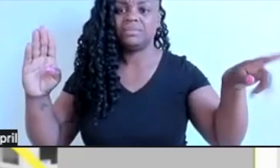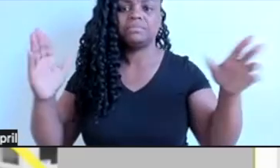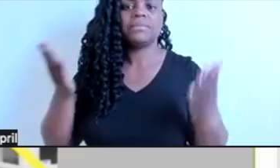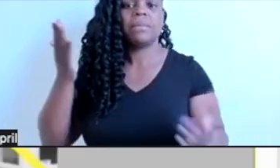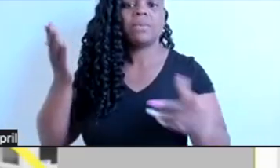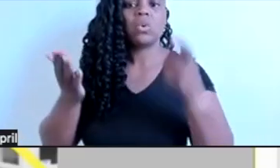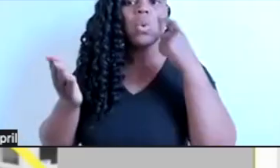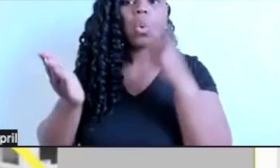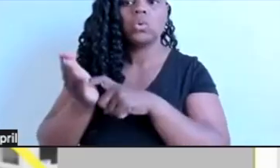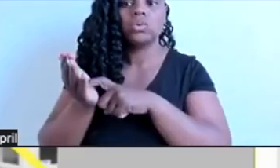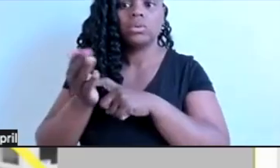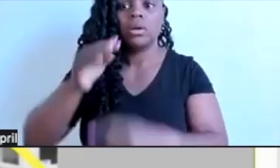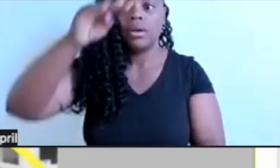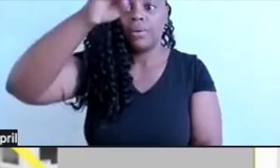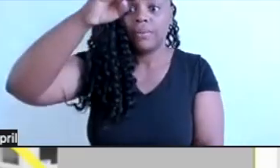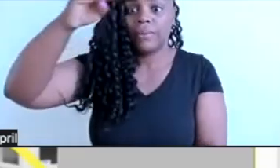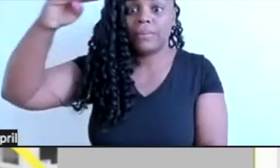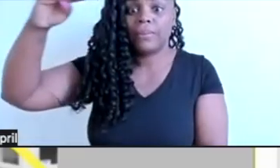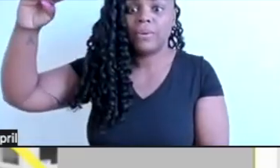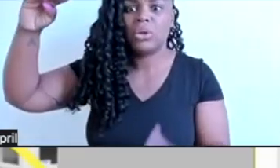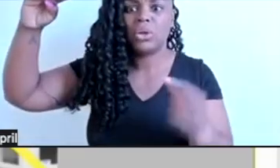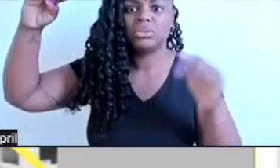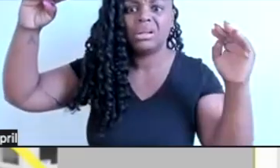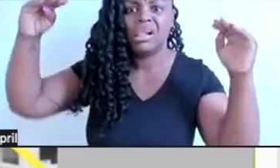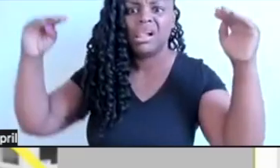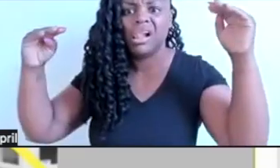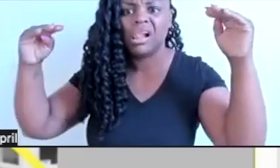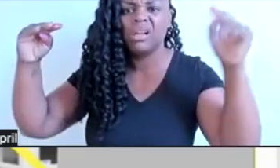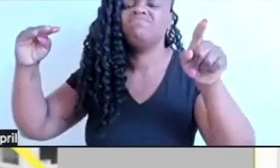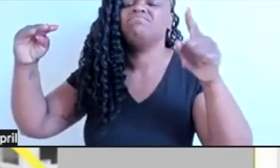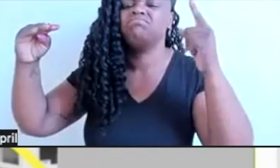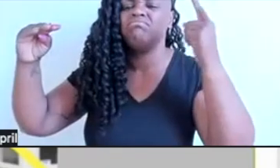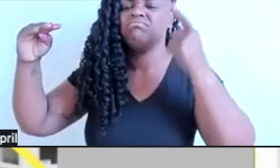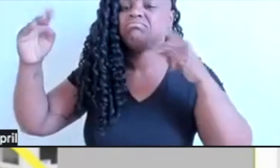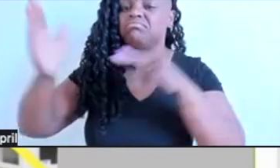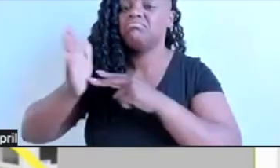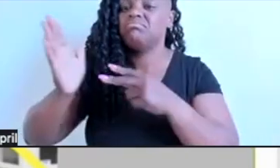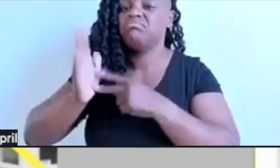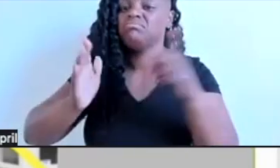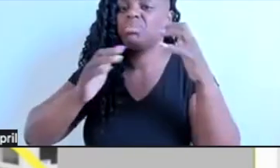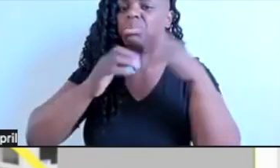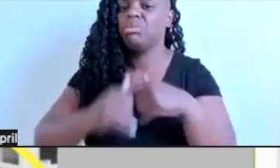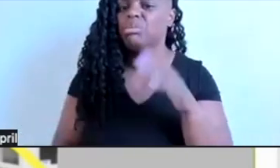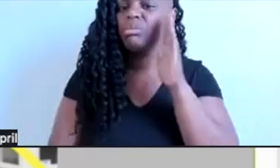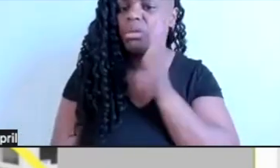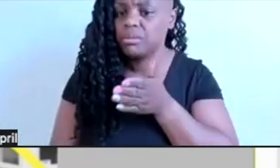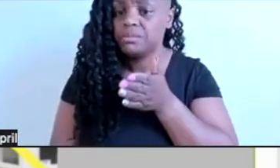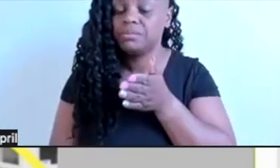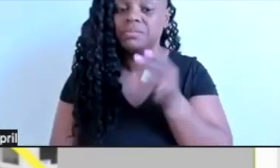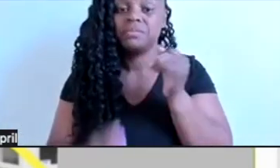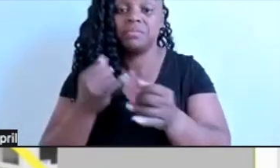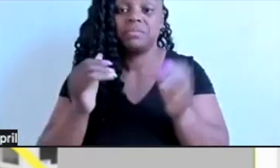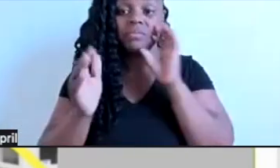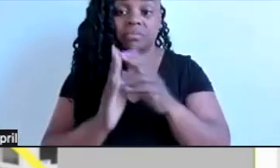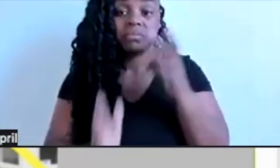of the structure. You can see in the lower right picture that the garage wall is bowed out. When you try to open